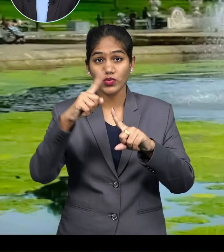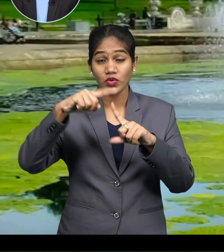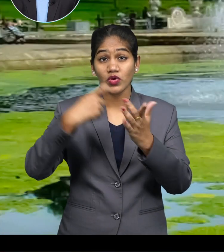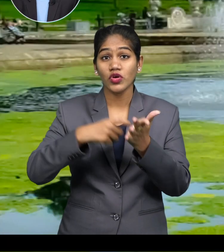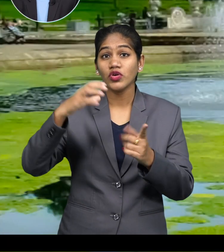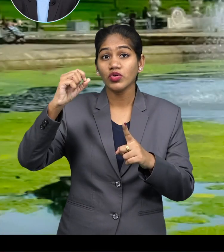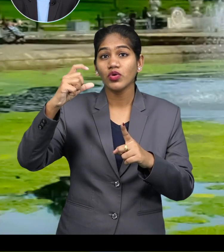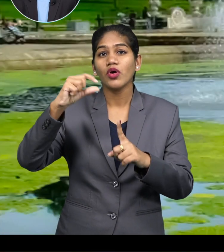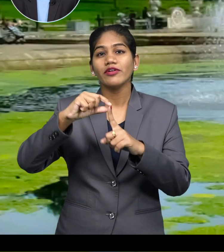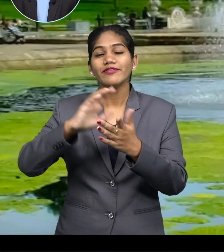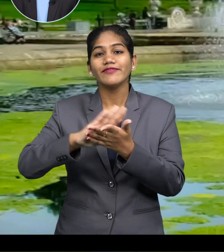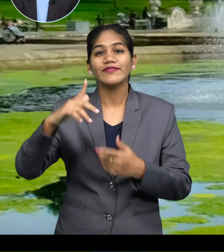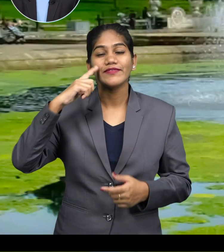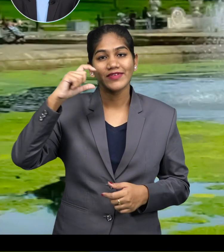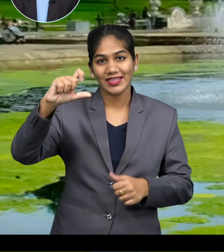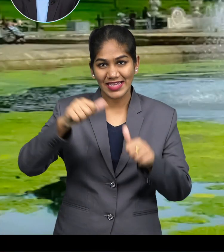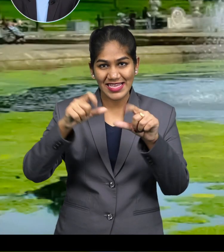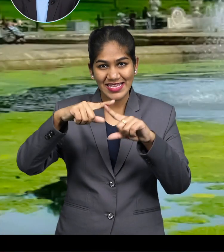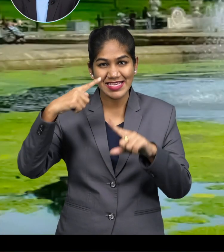eutrophication,